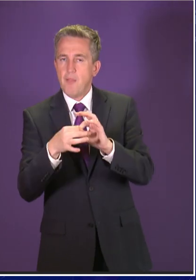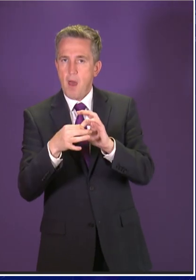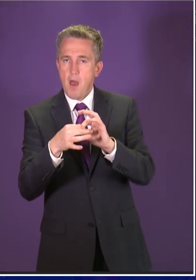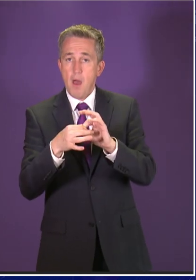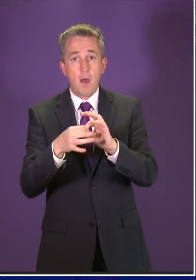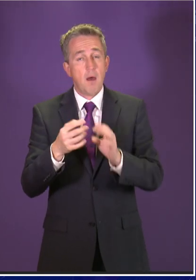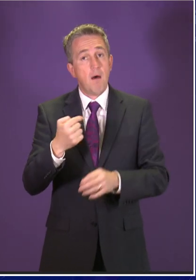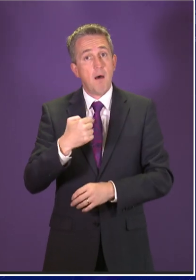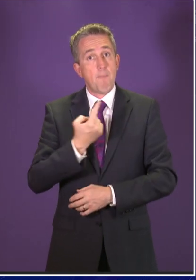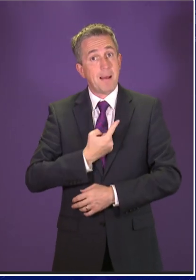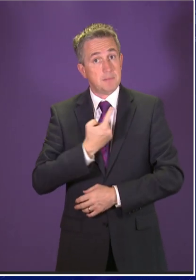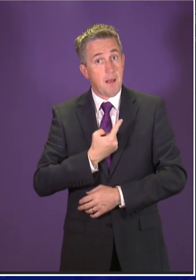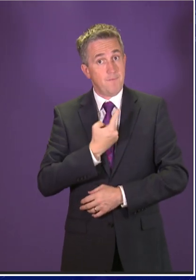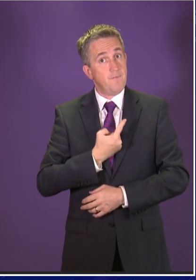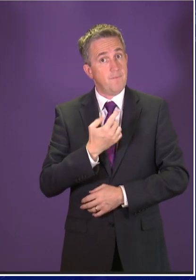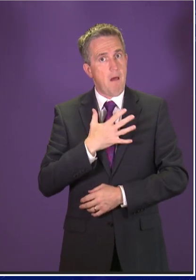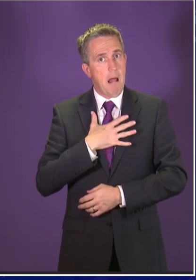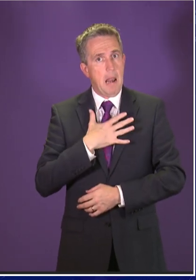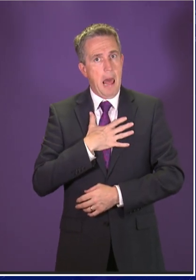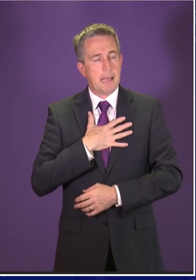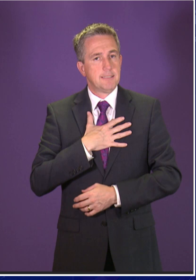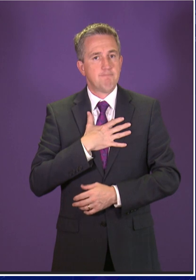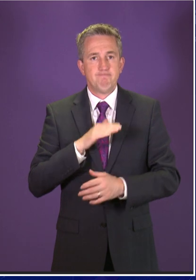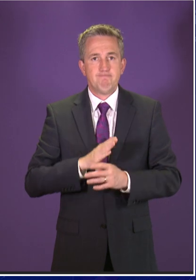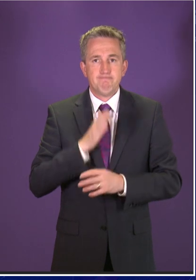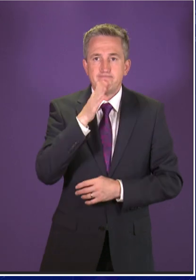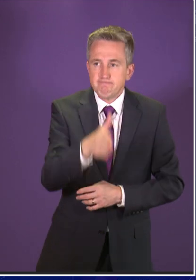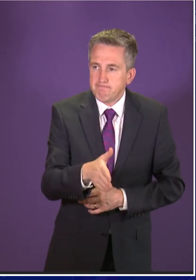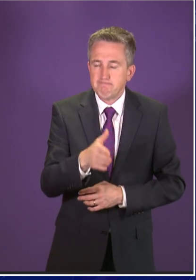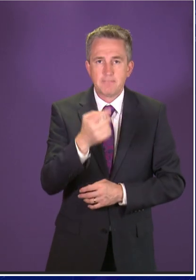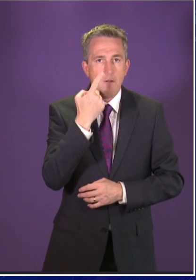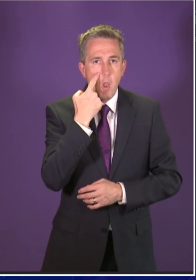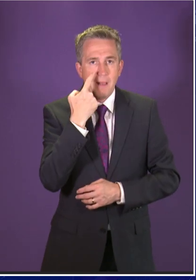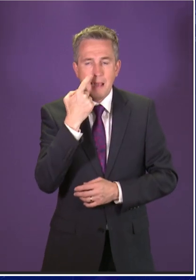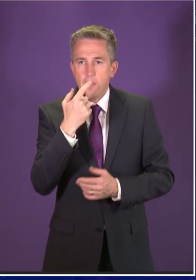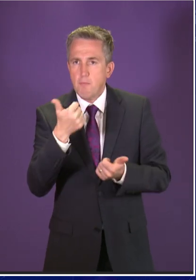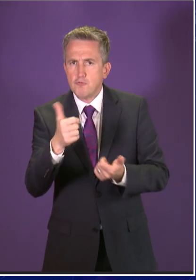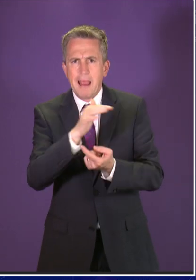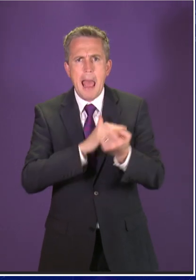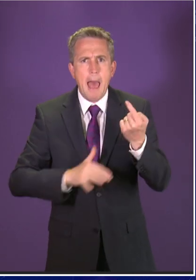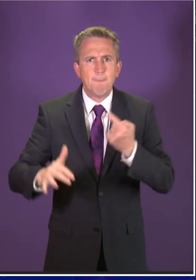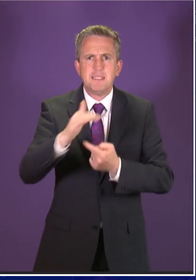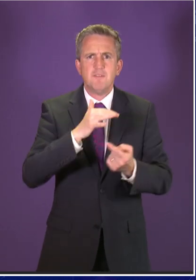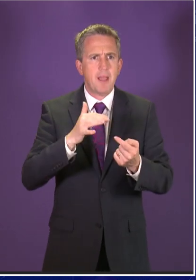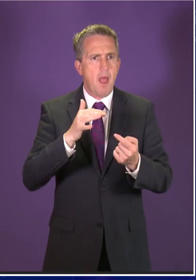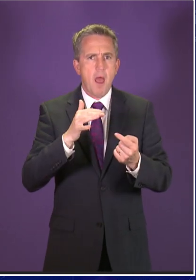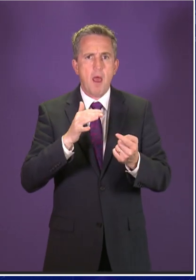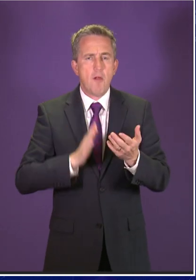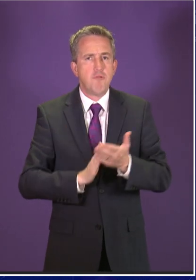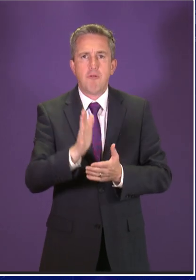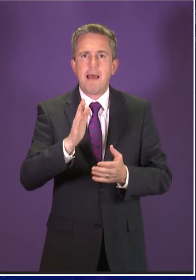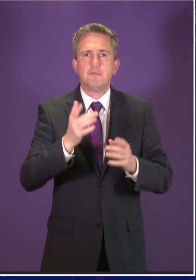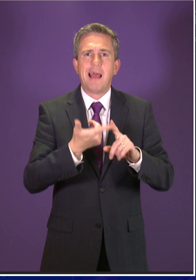I have the experience of enjoying the incredible atmosphere created by the Edinburgh festivals